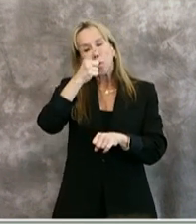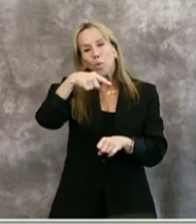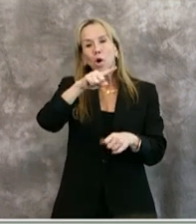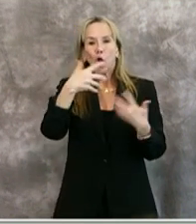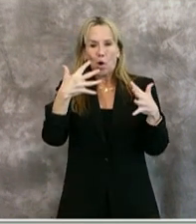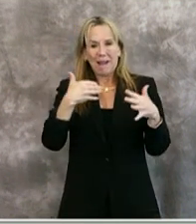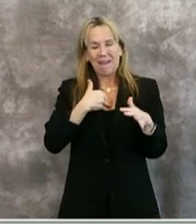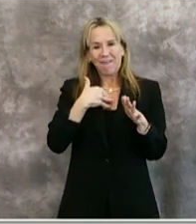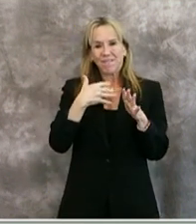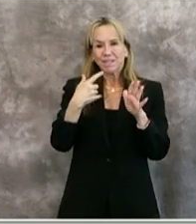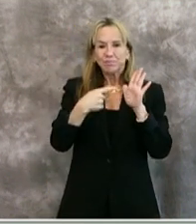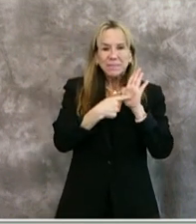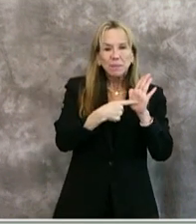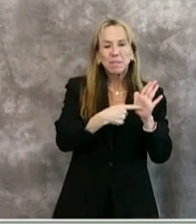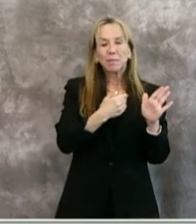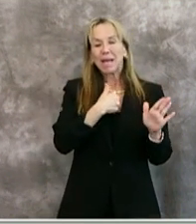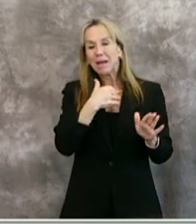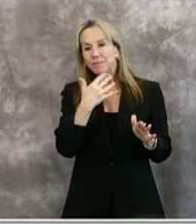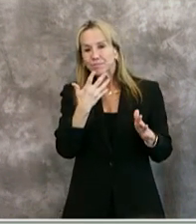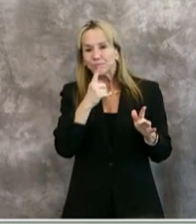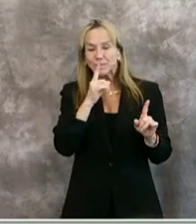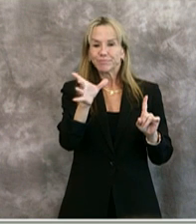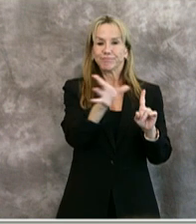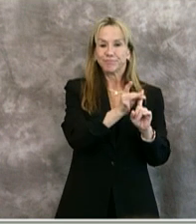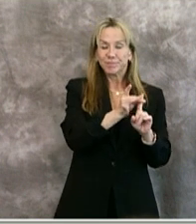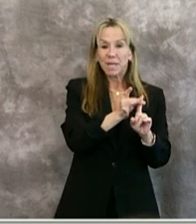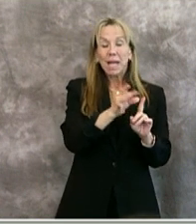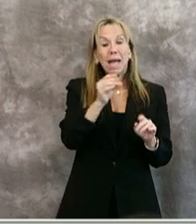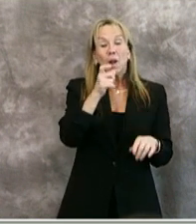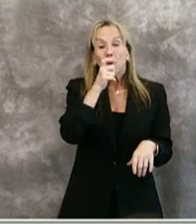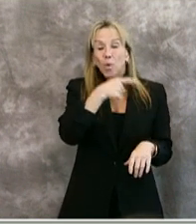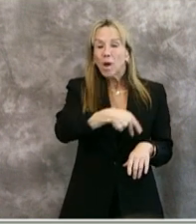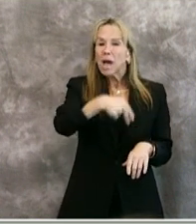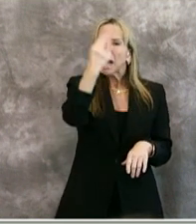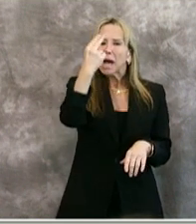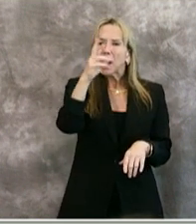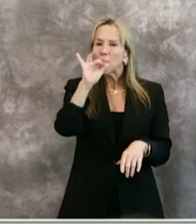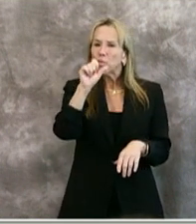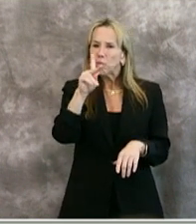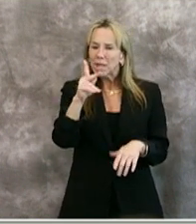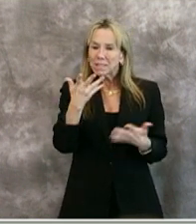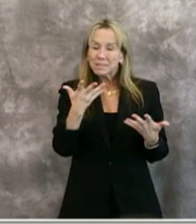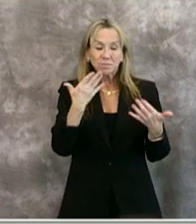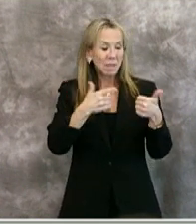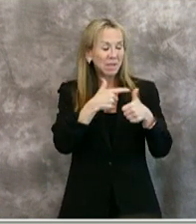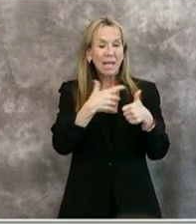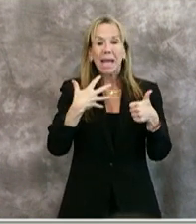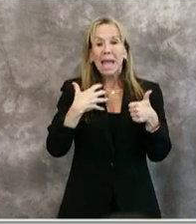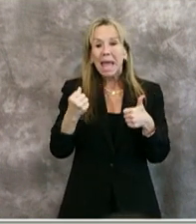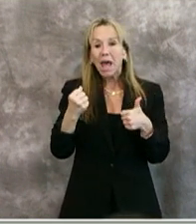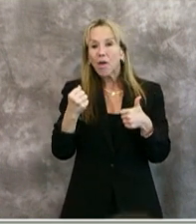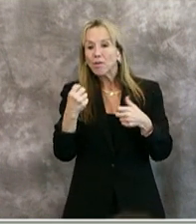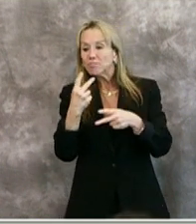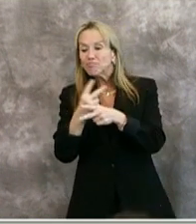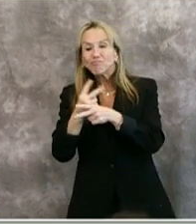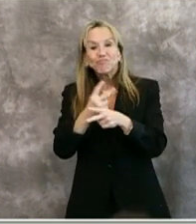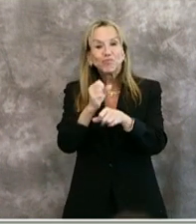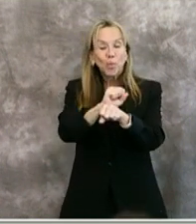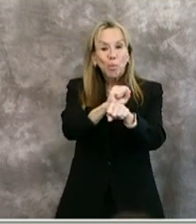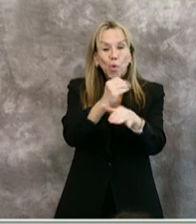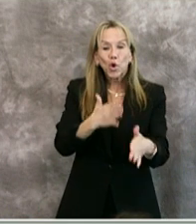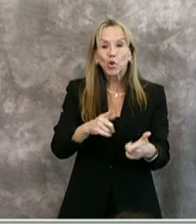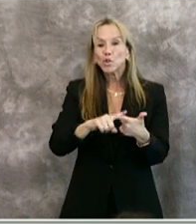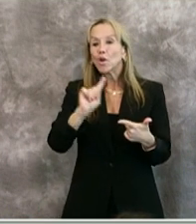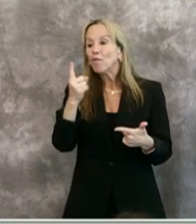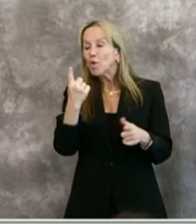infection symptoms or people in high-risk groups that could include healthcare workers, first responders, and other social